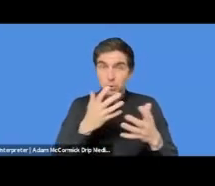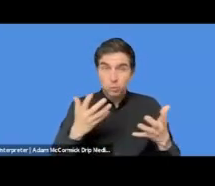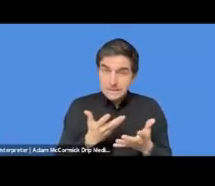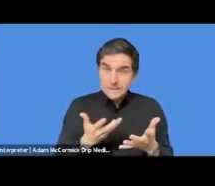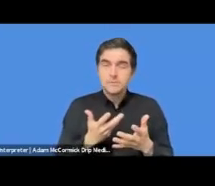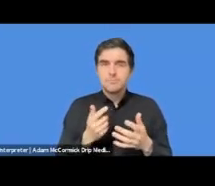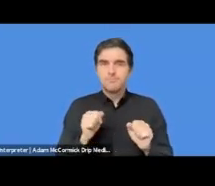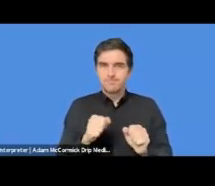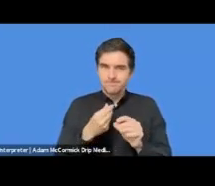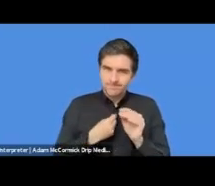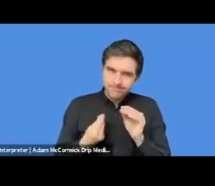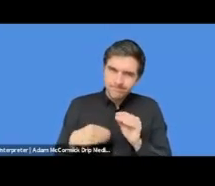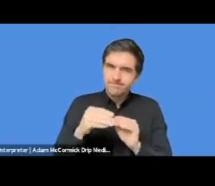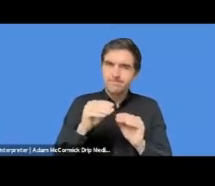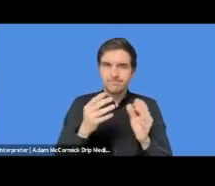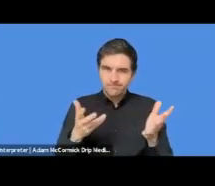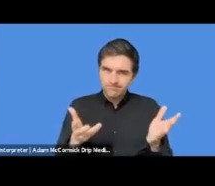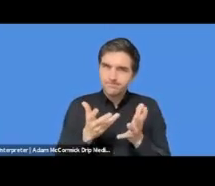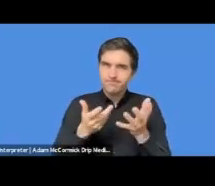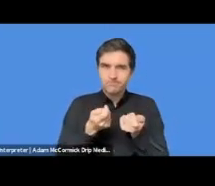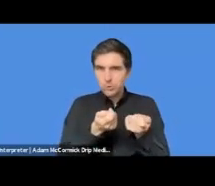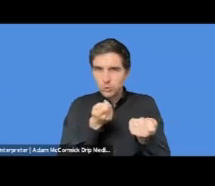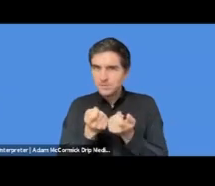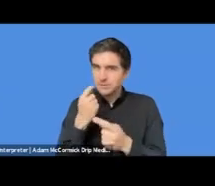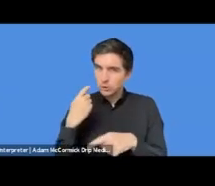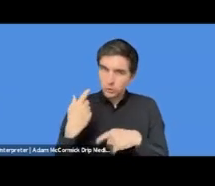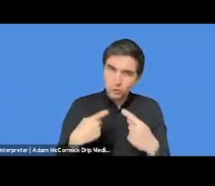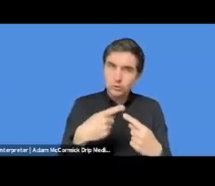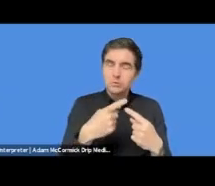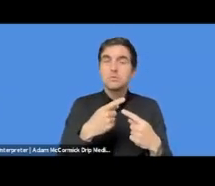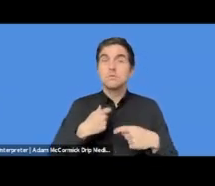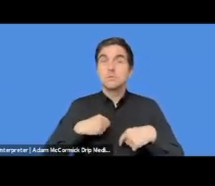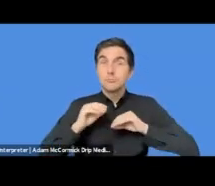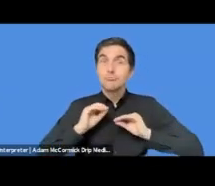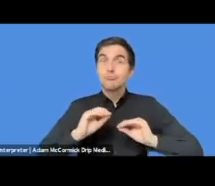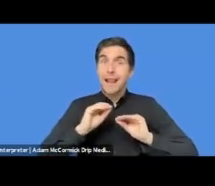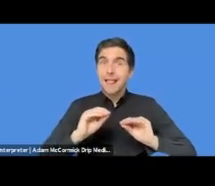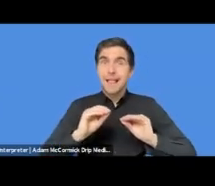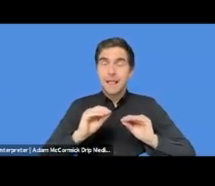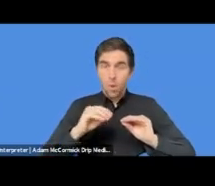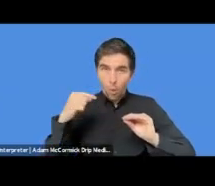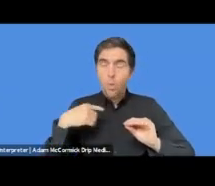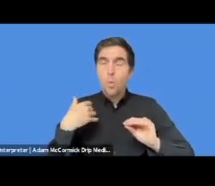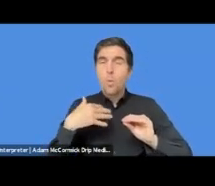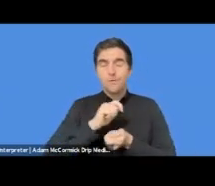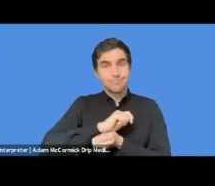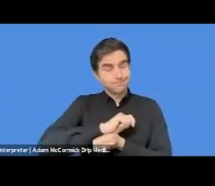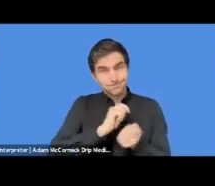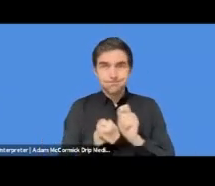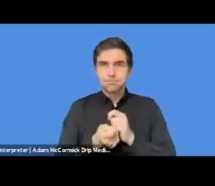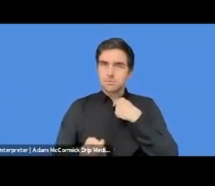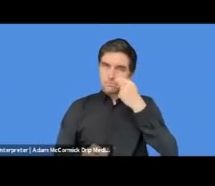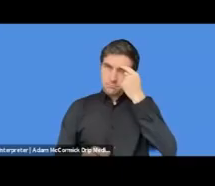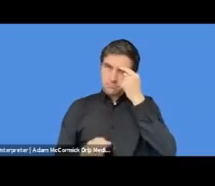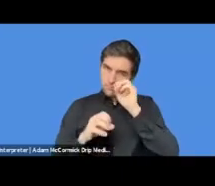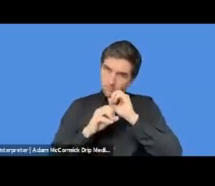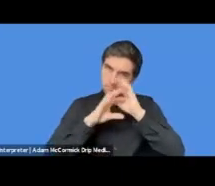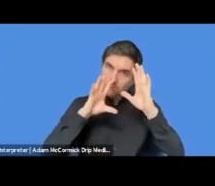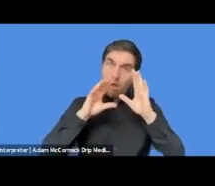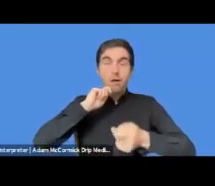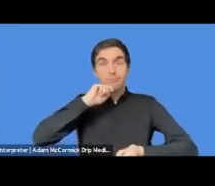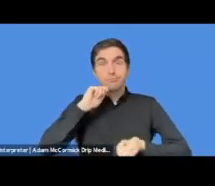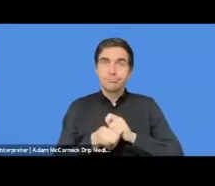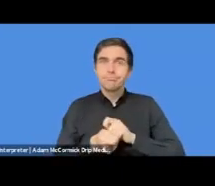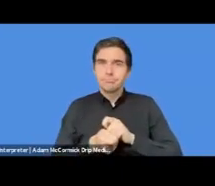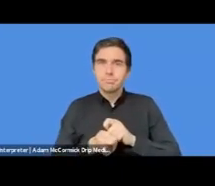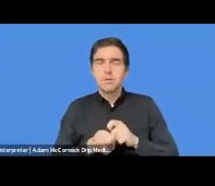protection is. Also, we've seen an enhancement in coordination. So the training changed our mindset from working